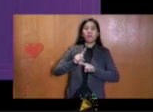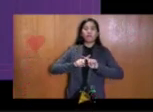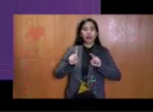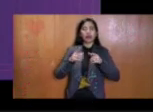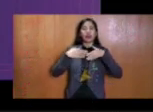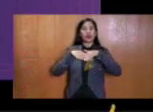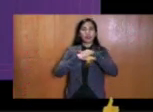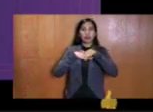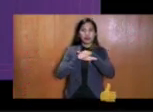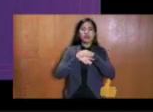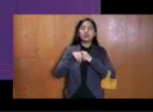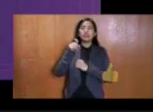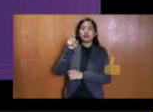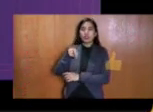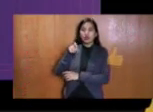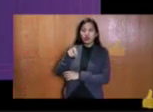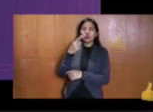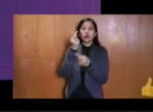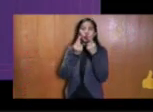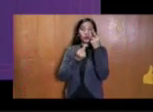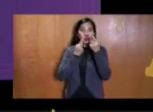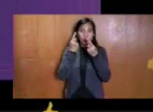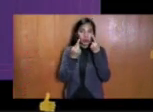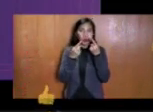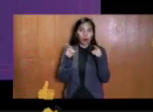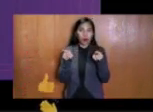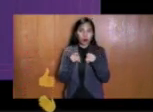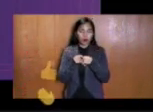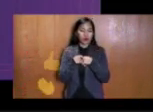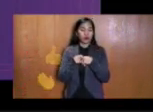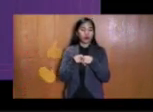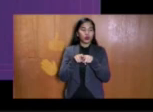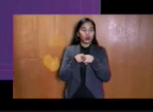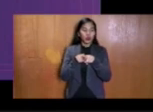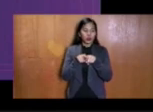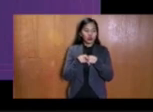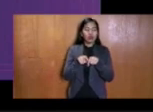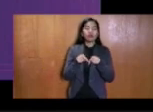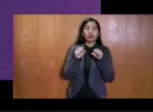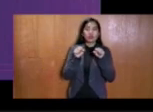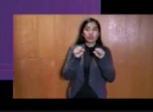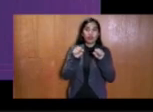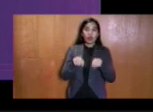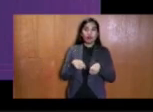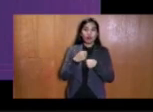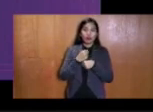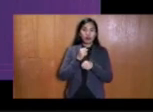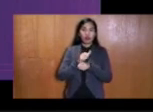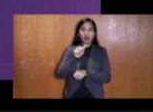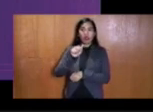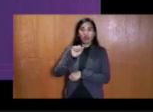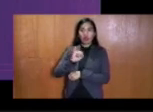is something that we need to consider in order to be able to make AI useful to Filipinos.